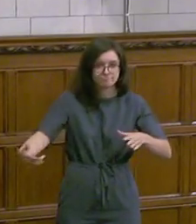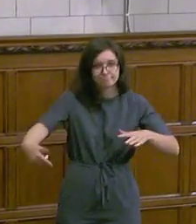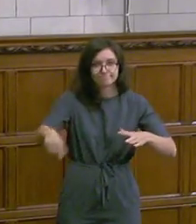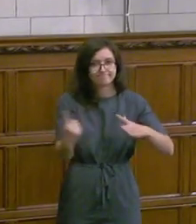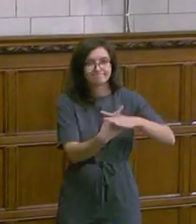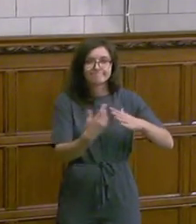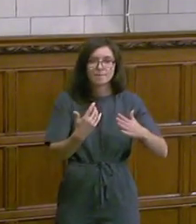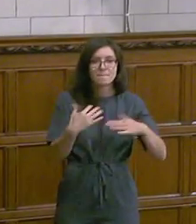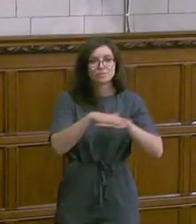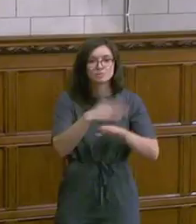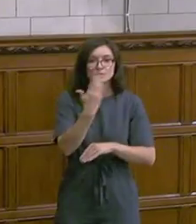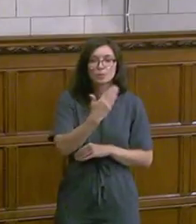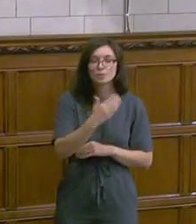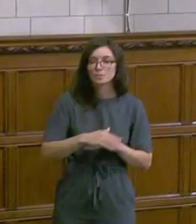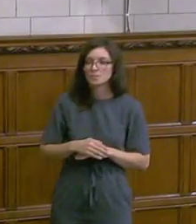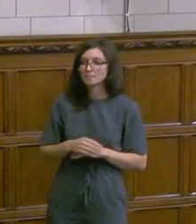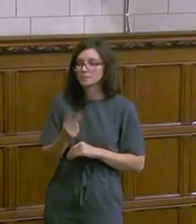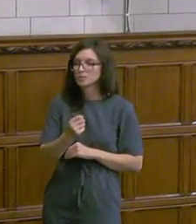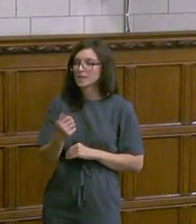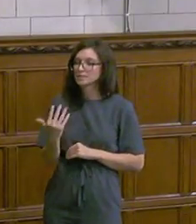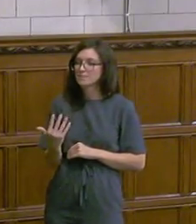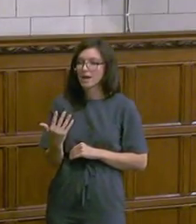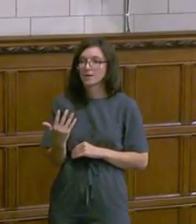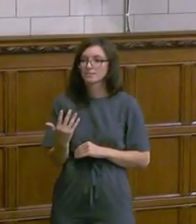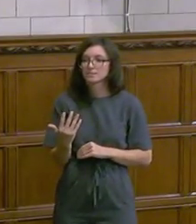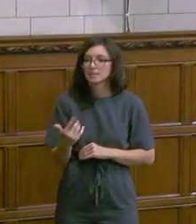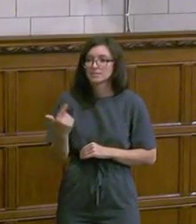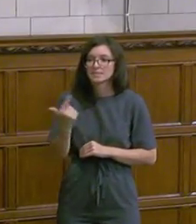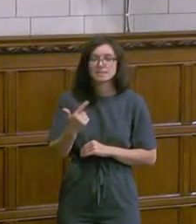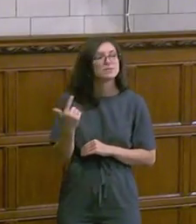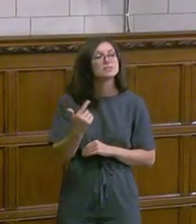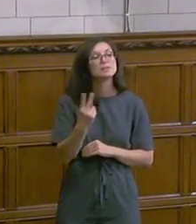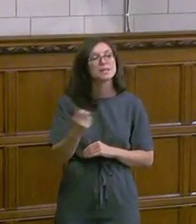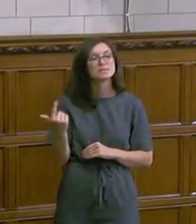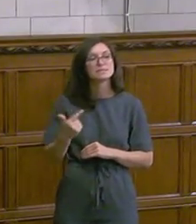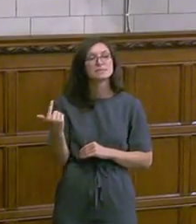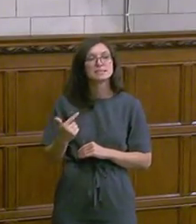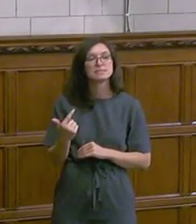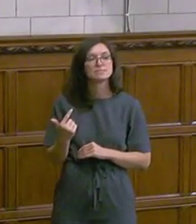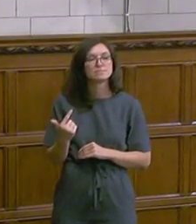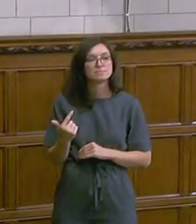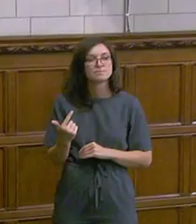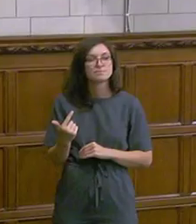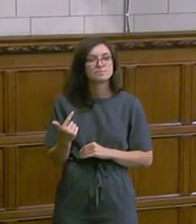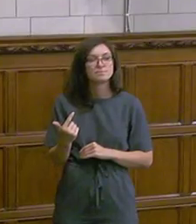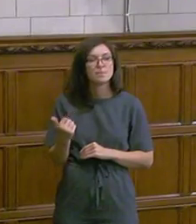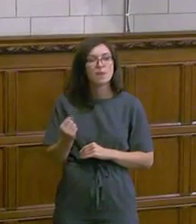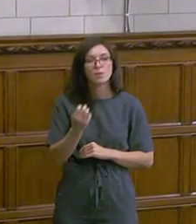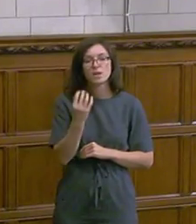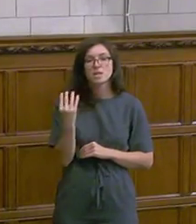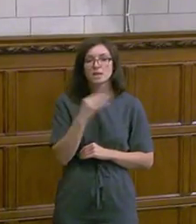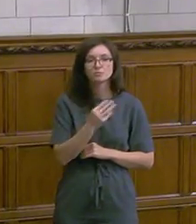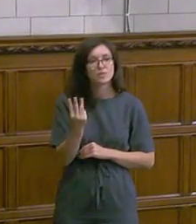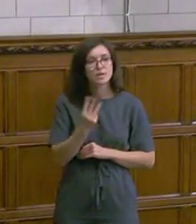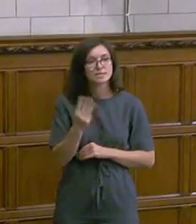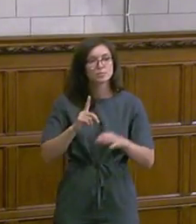913 qualified teachers of the deaf working in a peripatetic role or in resource provisions. This total has fallen